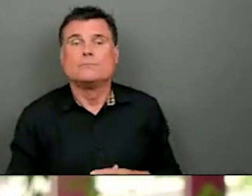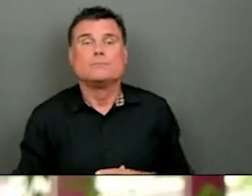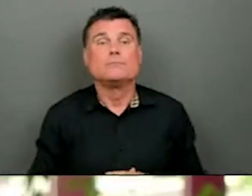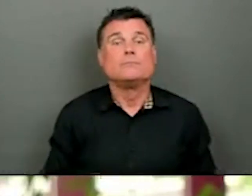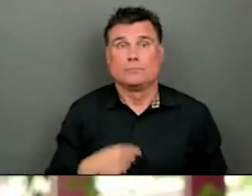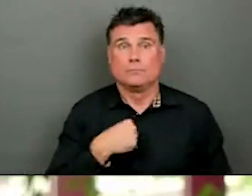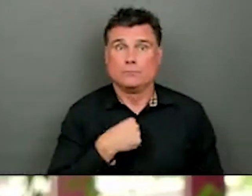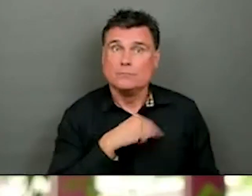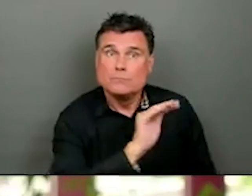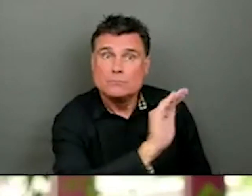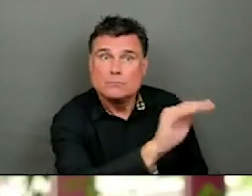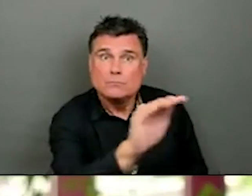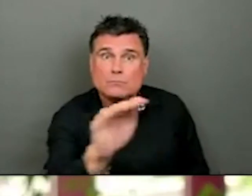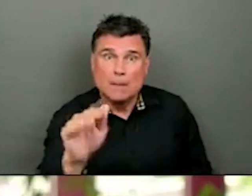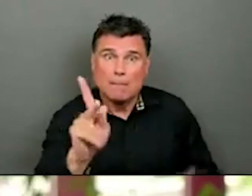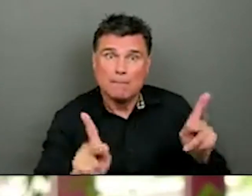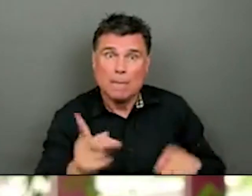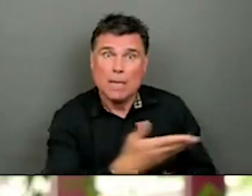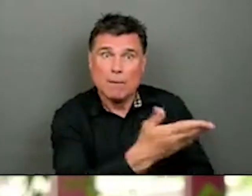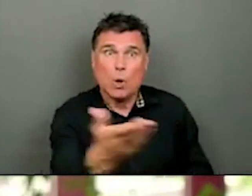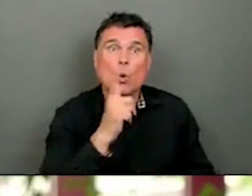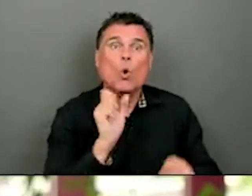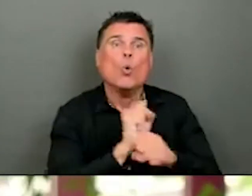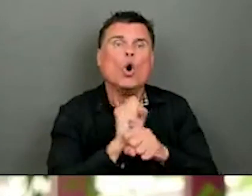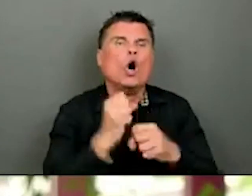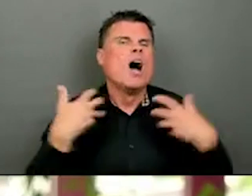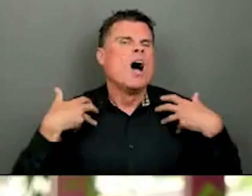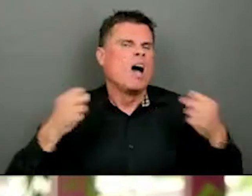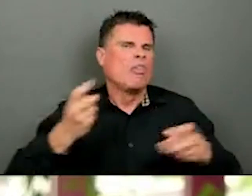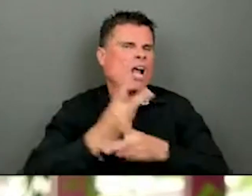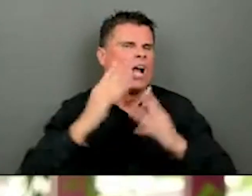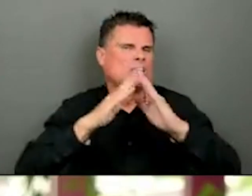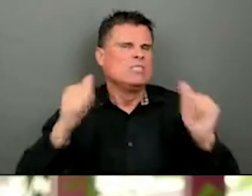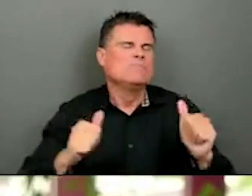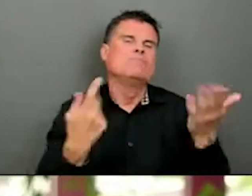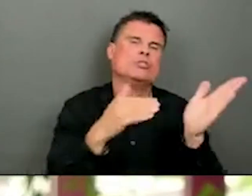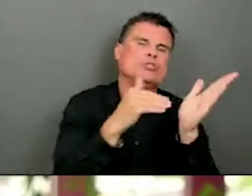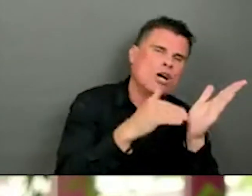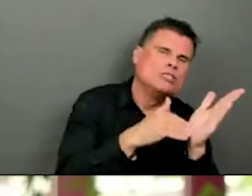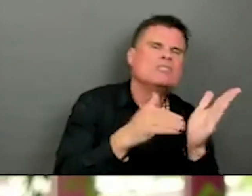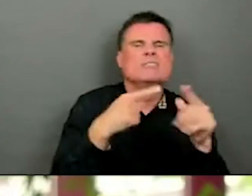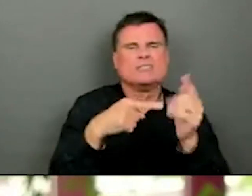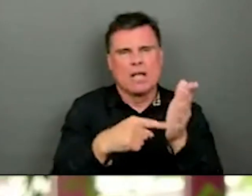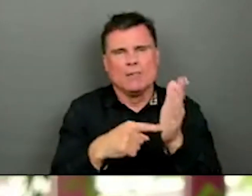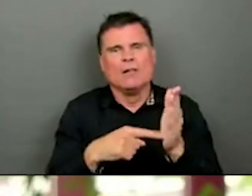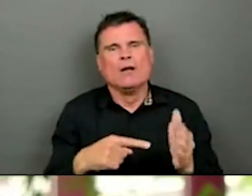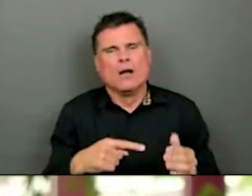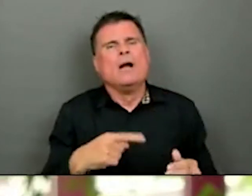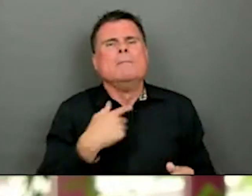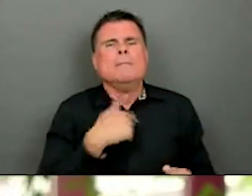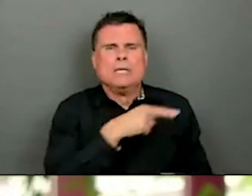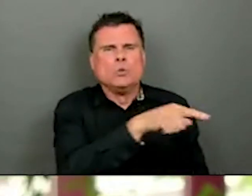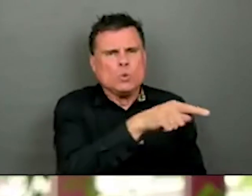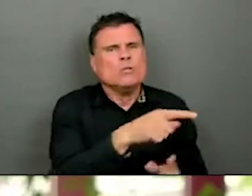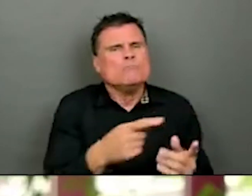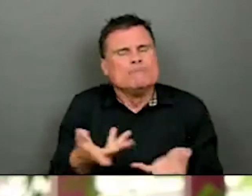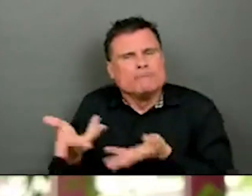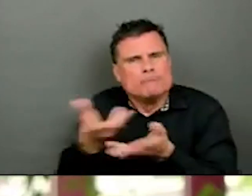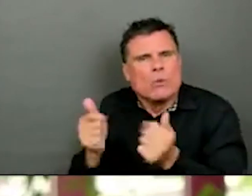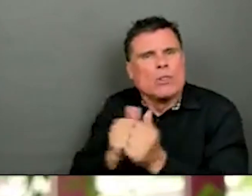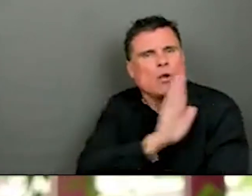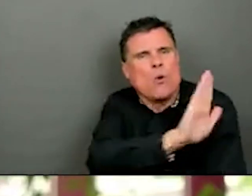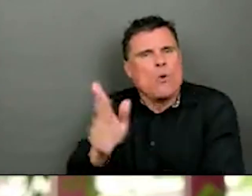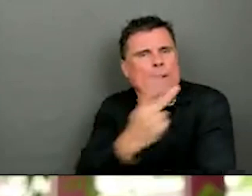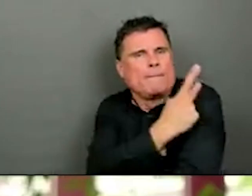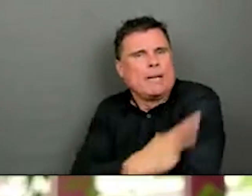colleagues in primary care across the province, having those conversations with your patients, with your family, with your